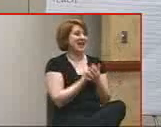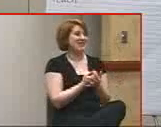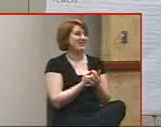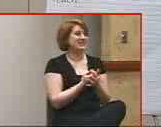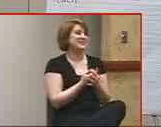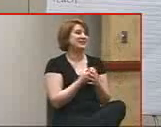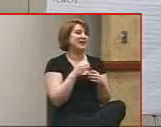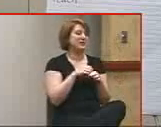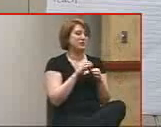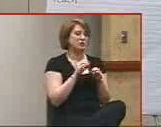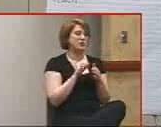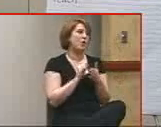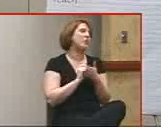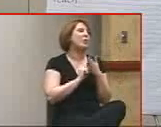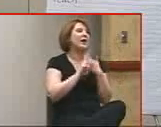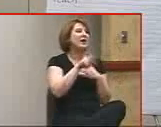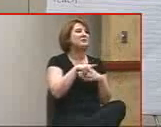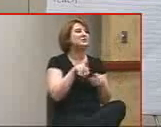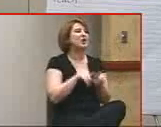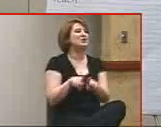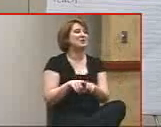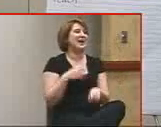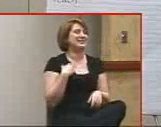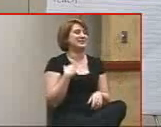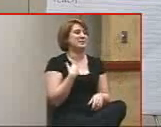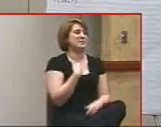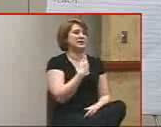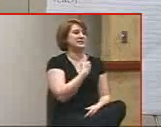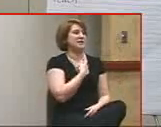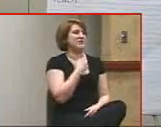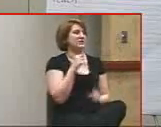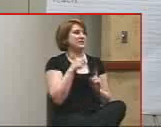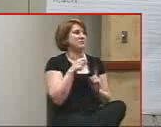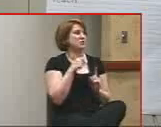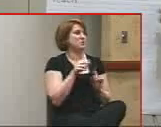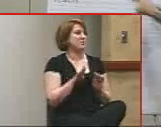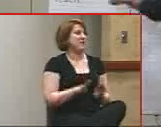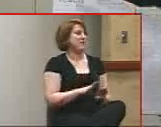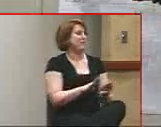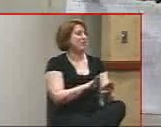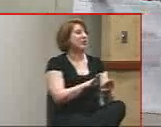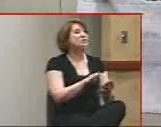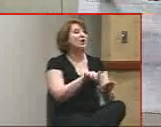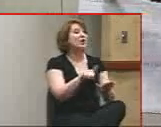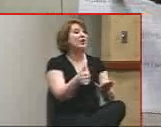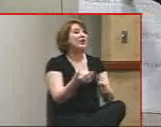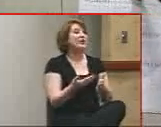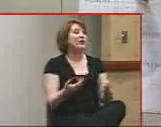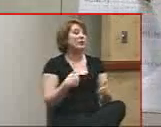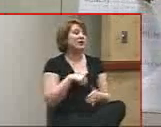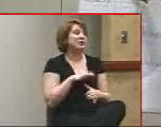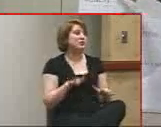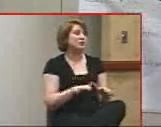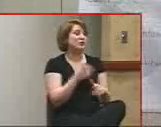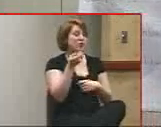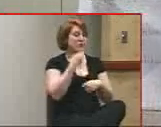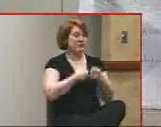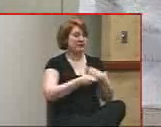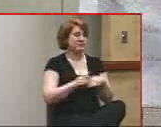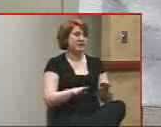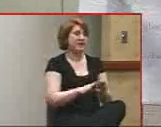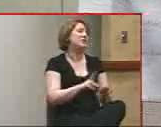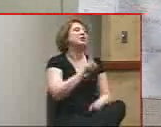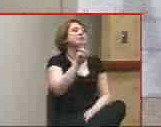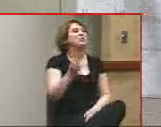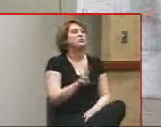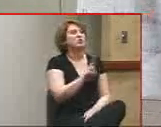little write-up that she also has some self-stimulatory behavior. So another thing we could do is we could get her as replacement behavior,